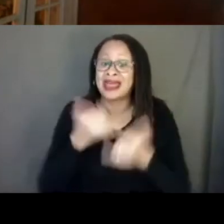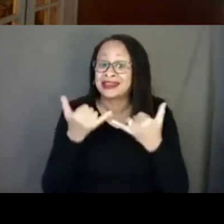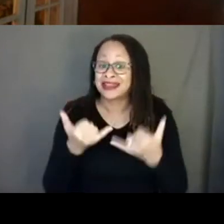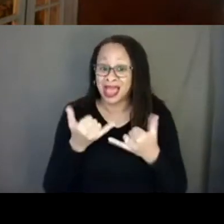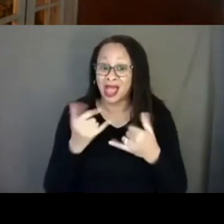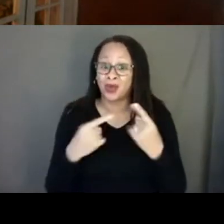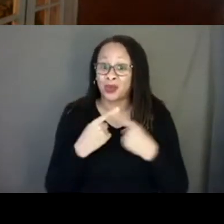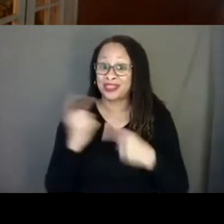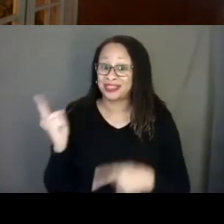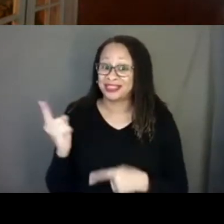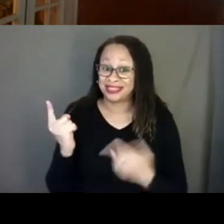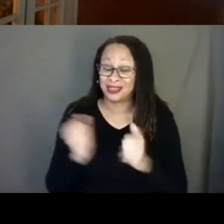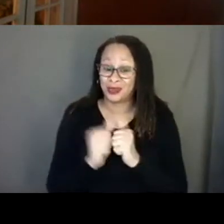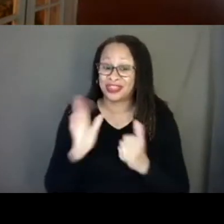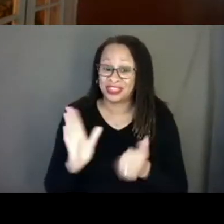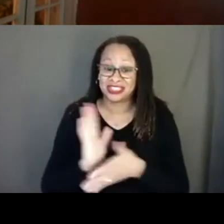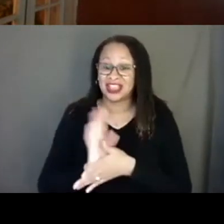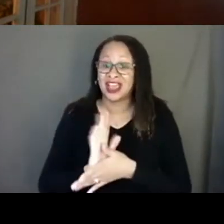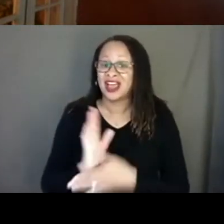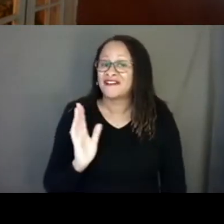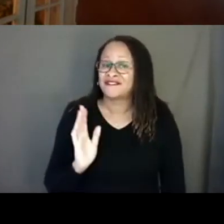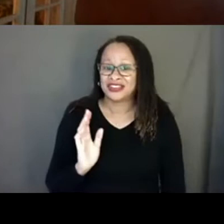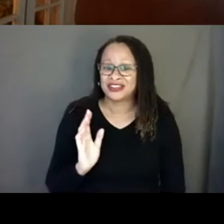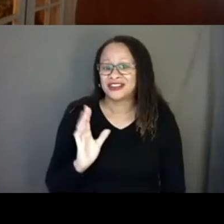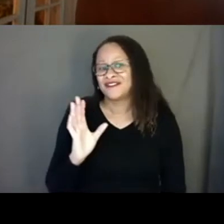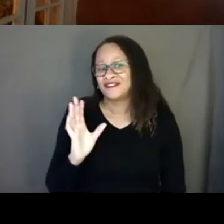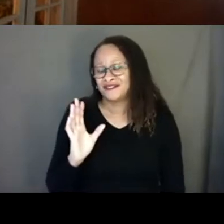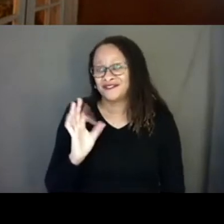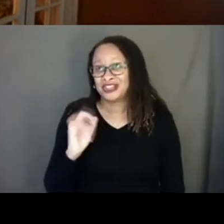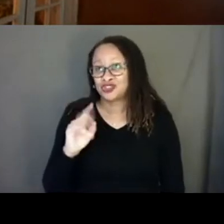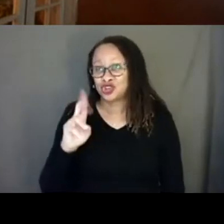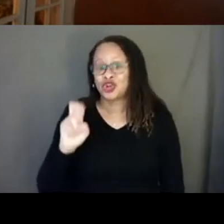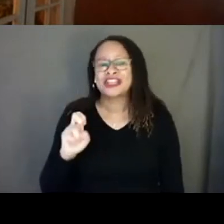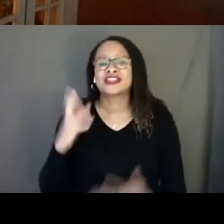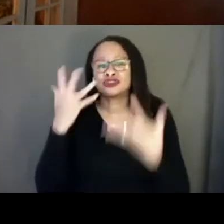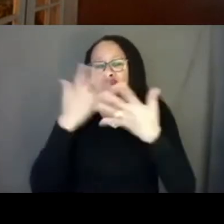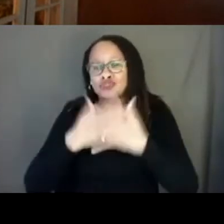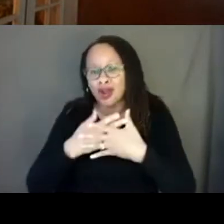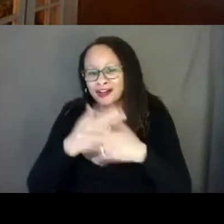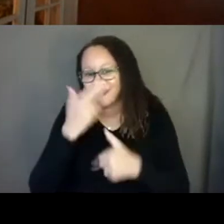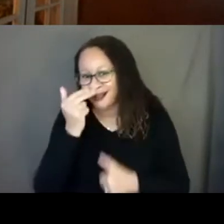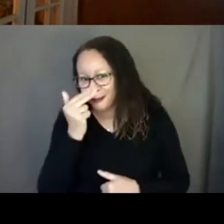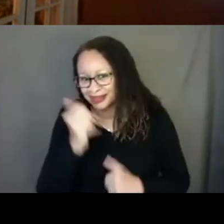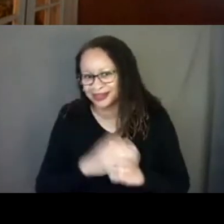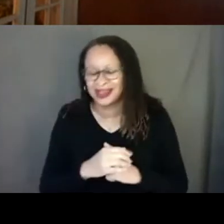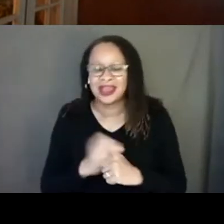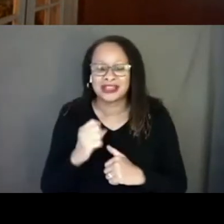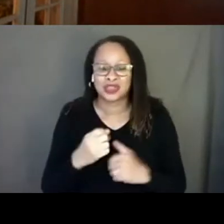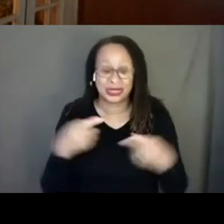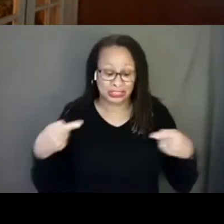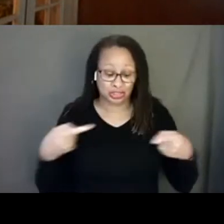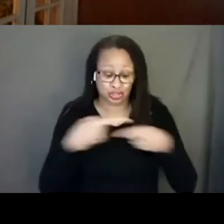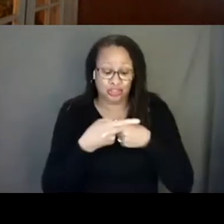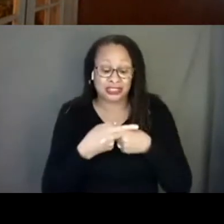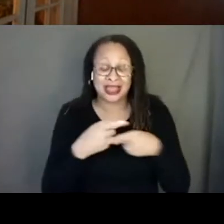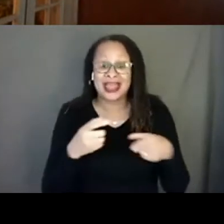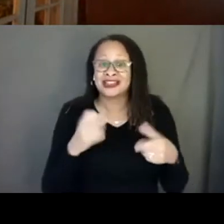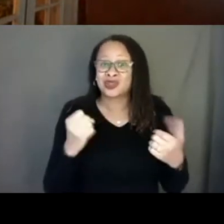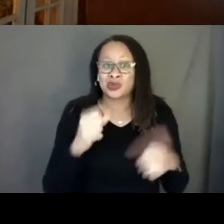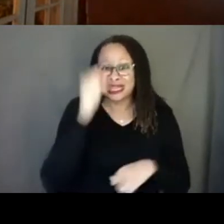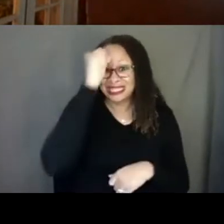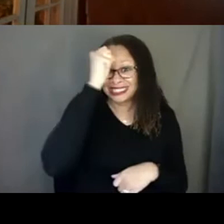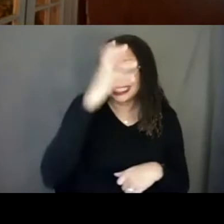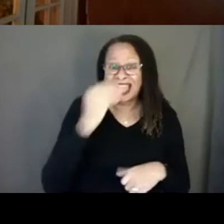film that I'm doing, it's a dark comedy, which is even harder. And we're talking about the intersectionality between being Indian and being in a